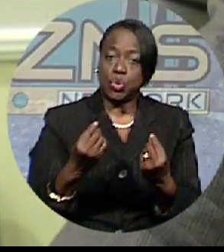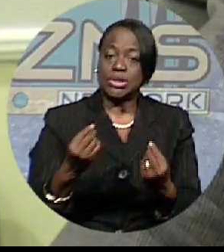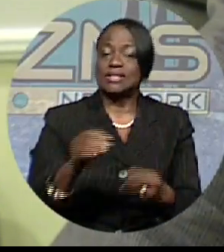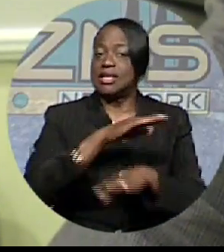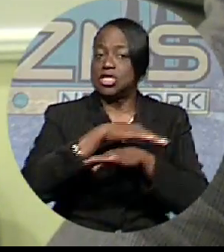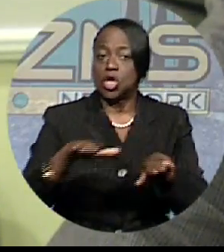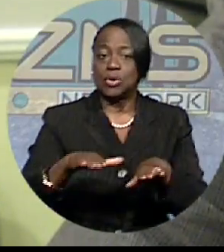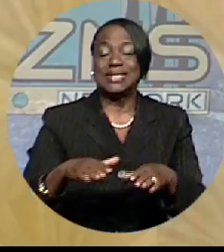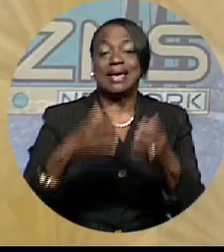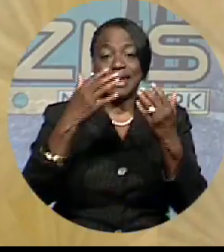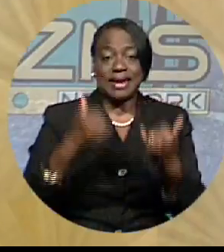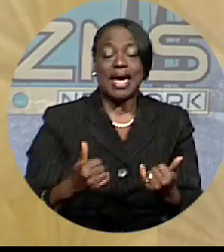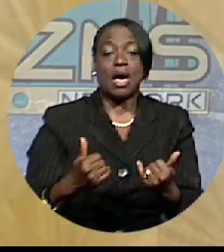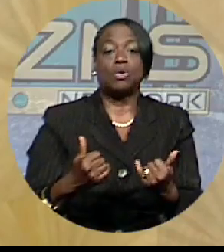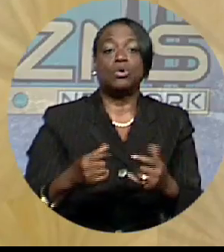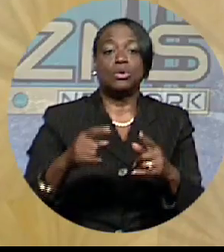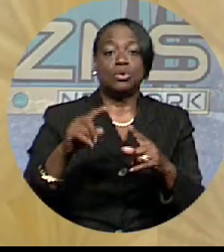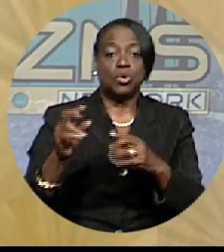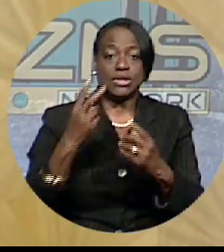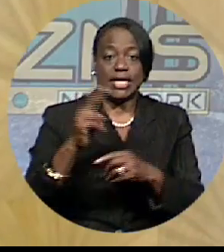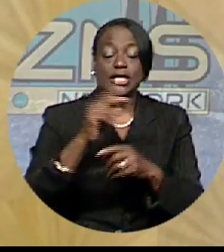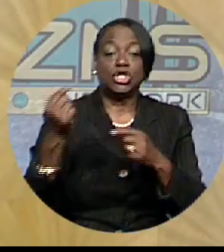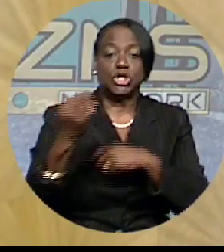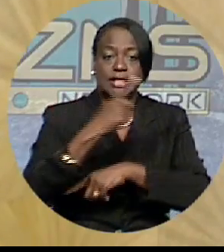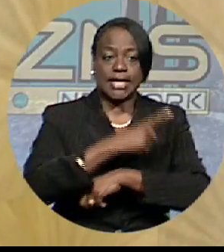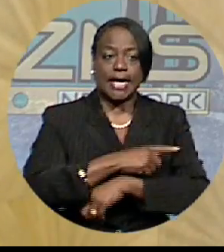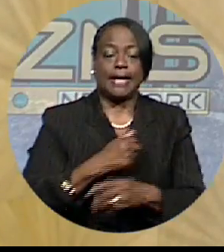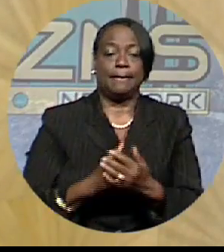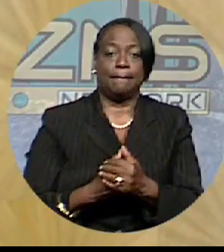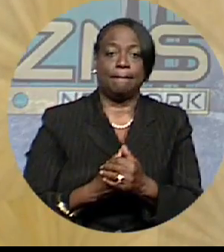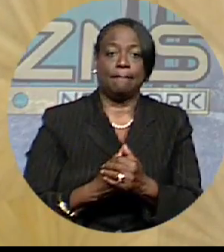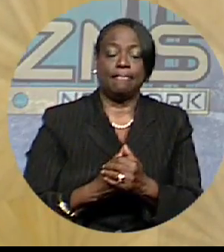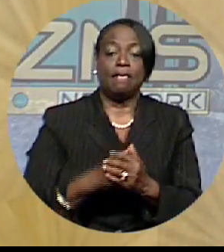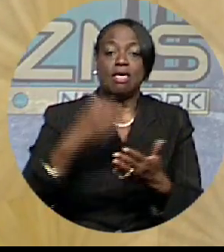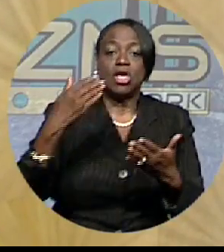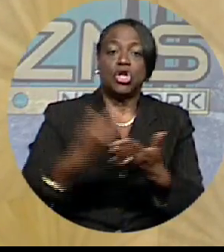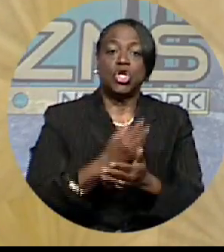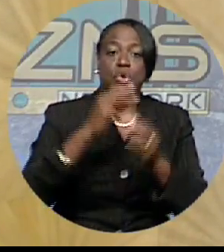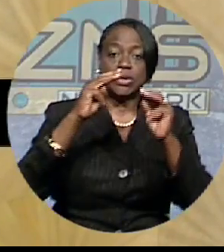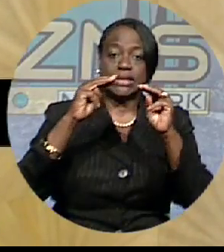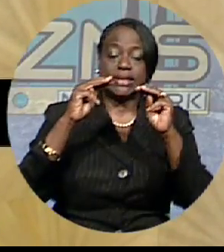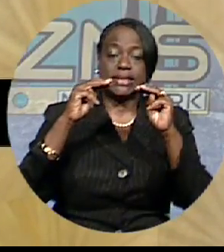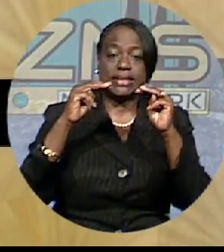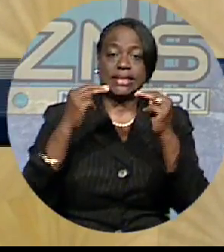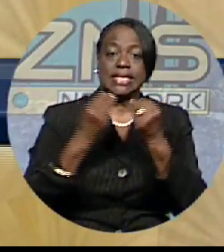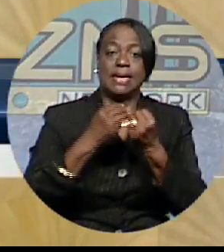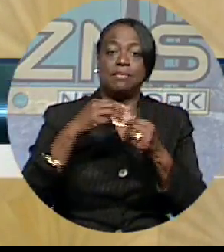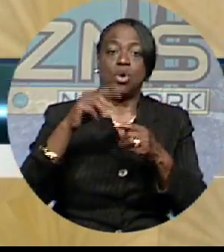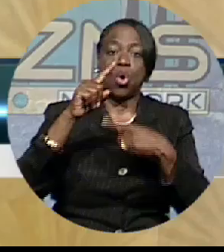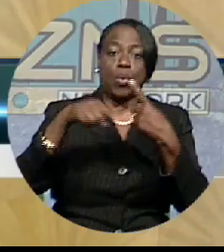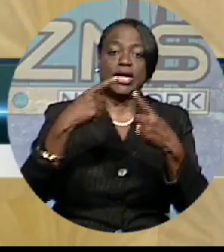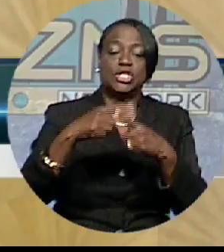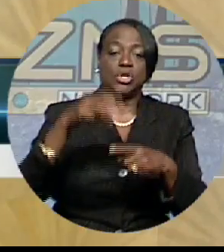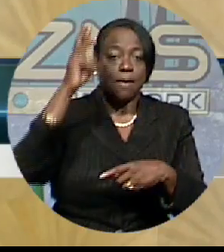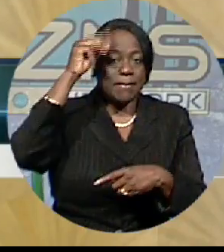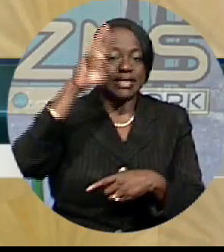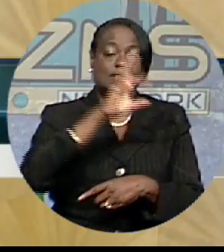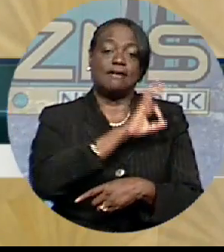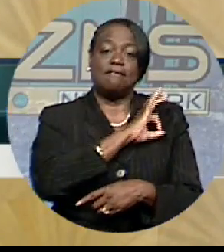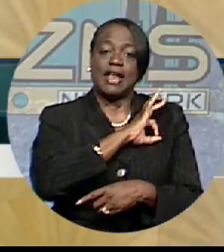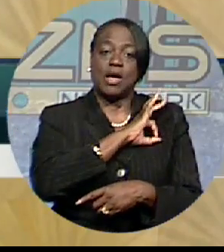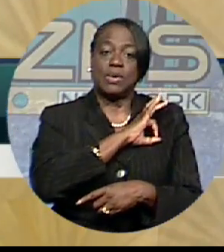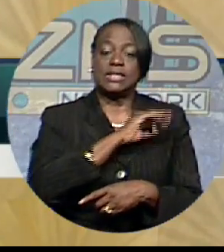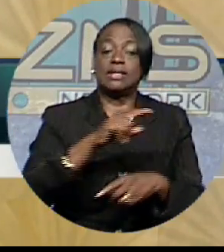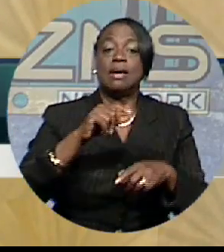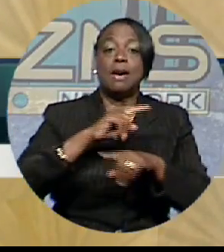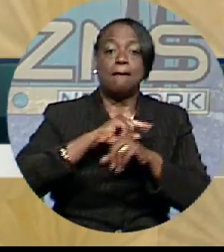applicable today. Our news team caught up with FML CEO Craig Flowers, who declined to comment on the matter on camera, but he